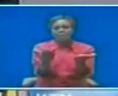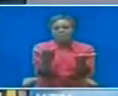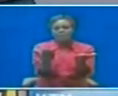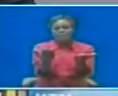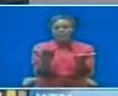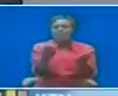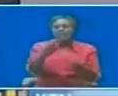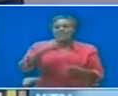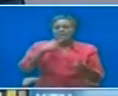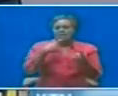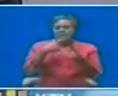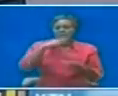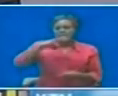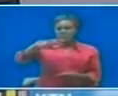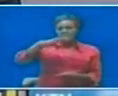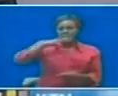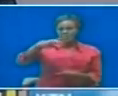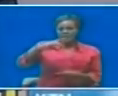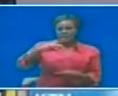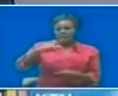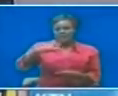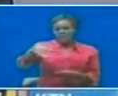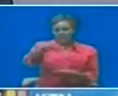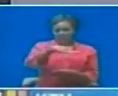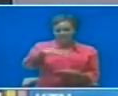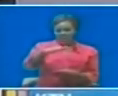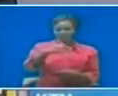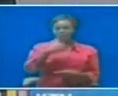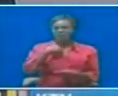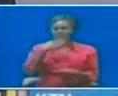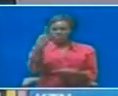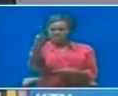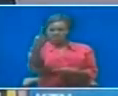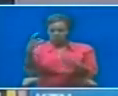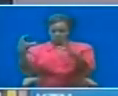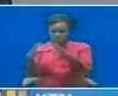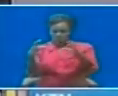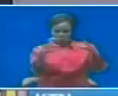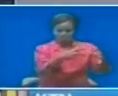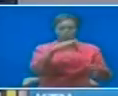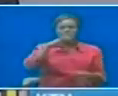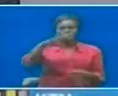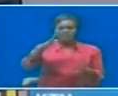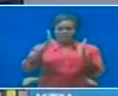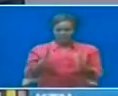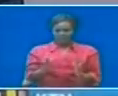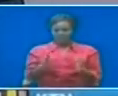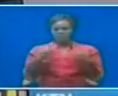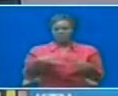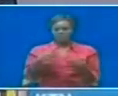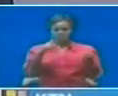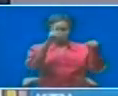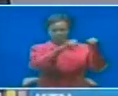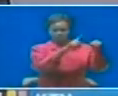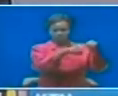it the speaking spectrum, because we have three different kinds of speakers in the paid speaking circuit. We have the